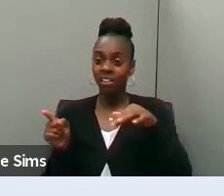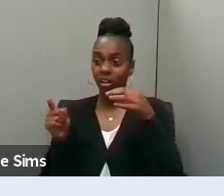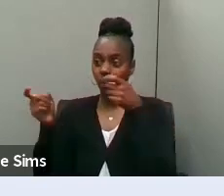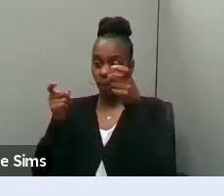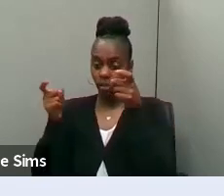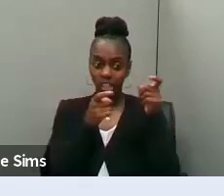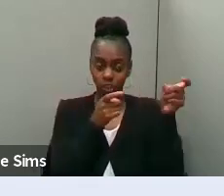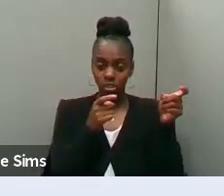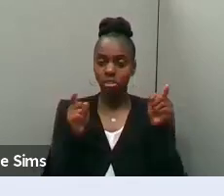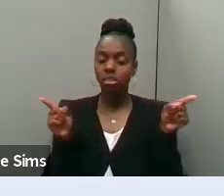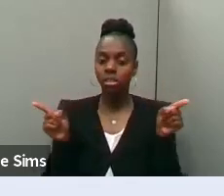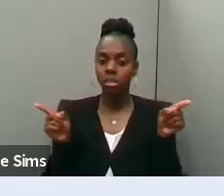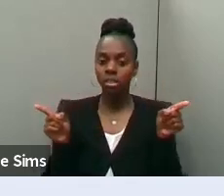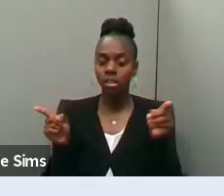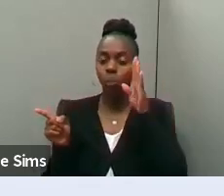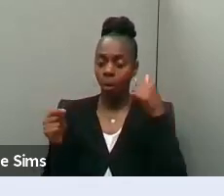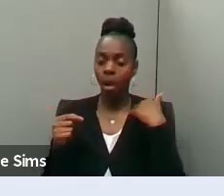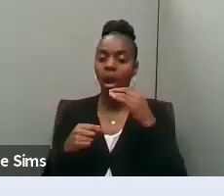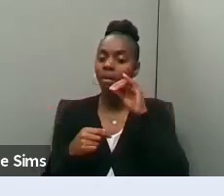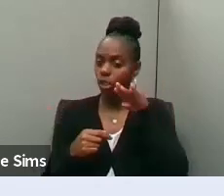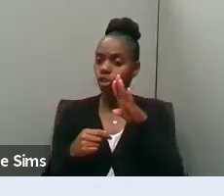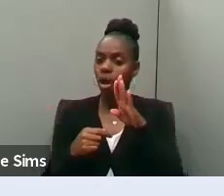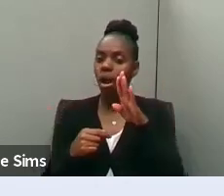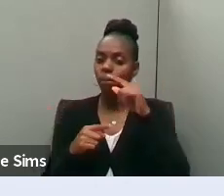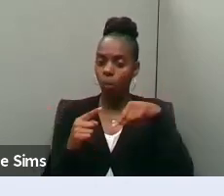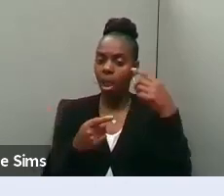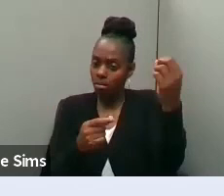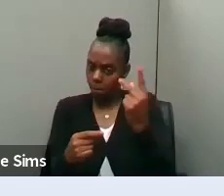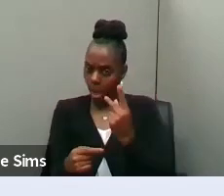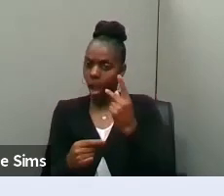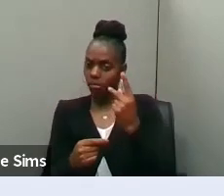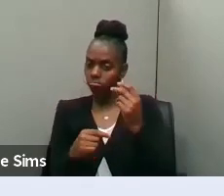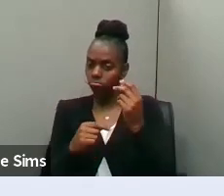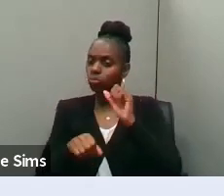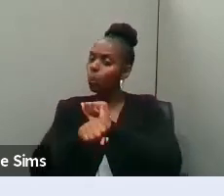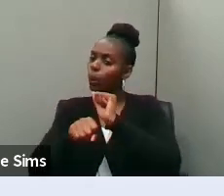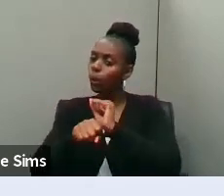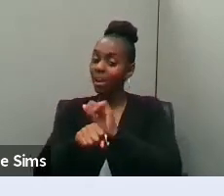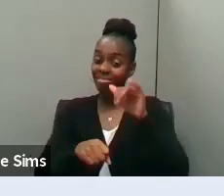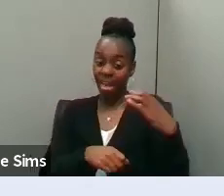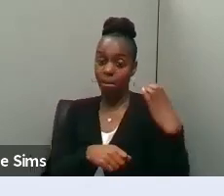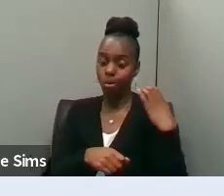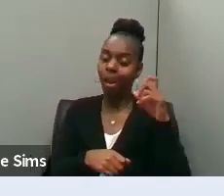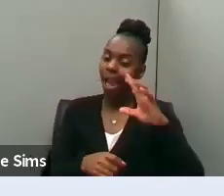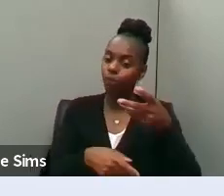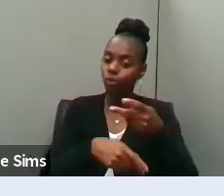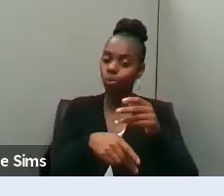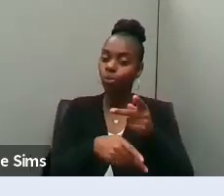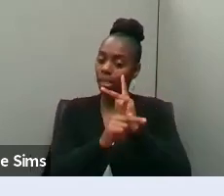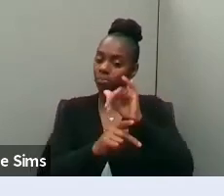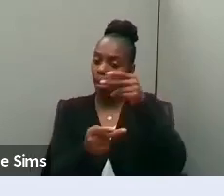regulations, then you will have a job when you come back. And it's that the employer has to keep the job open for